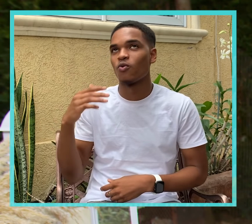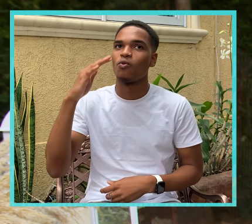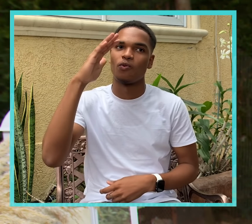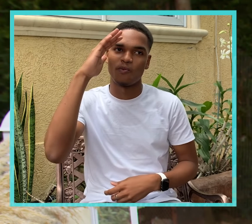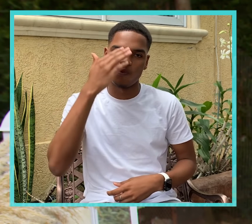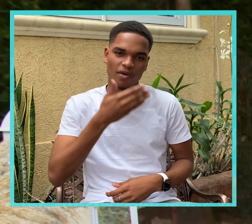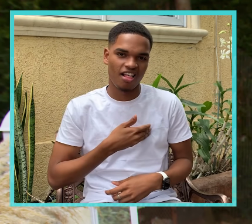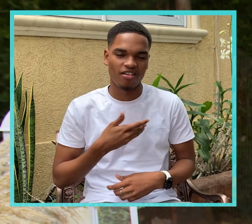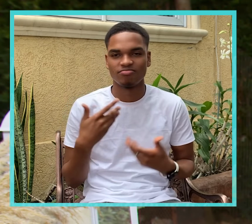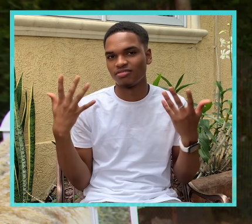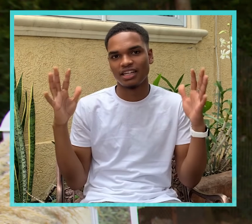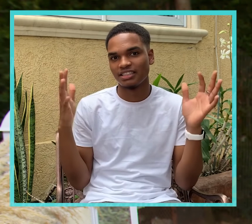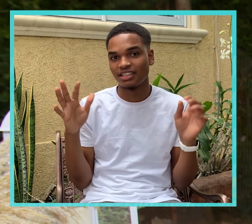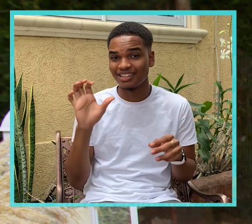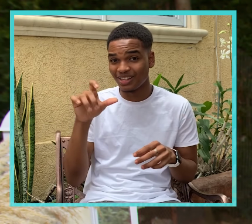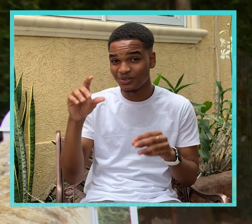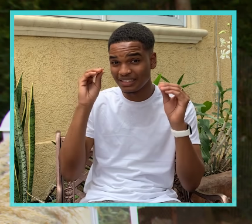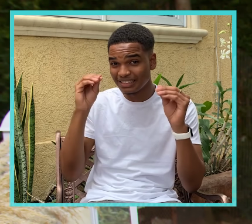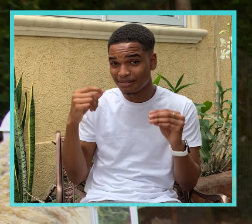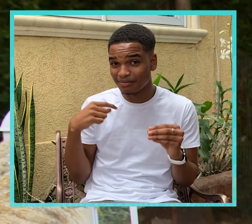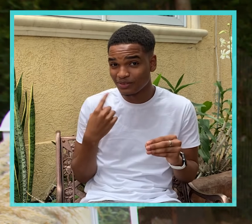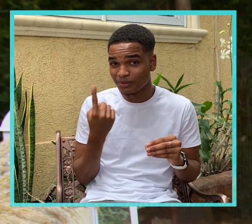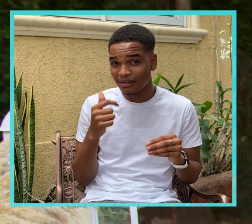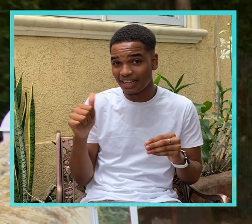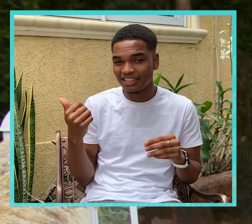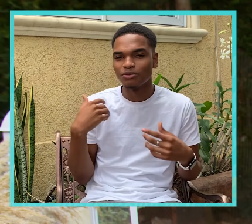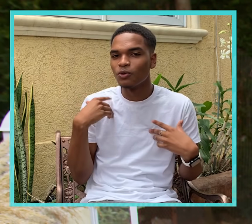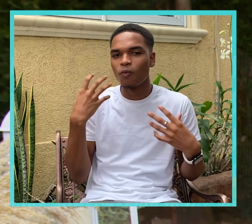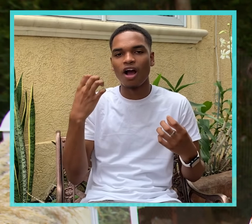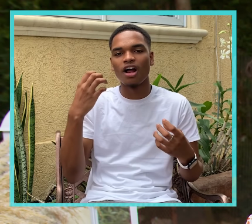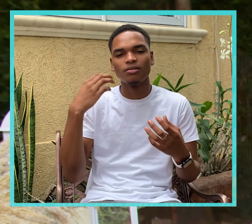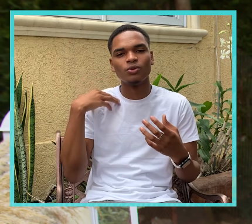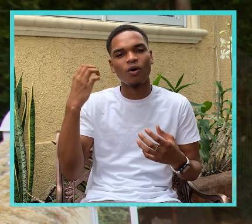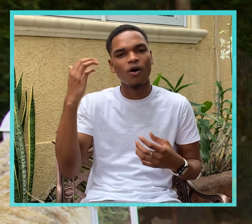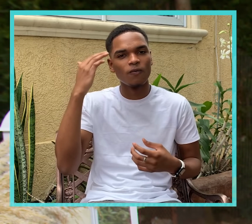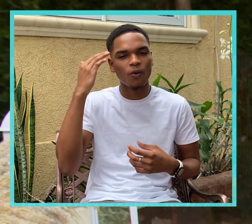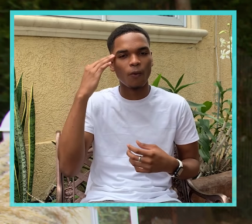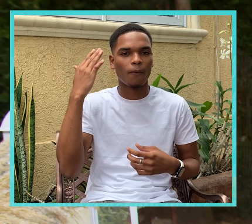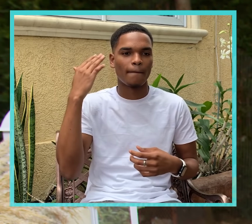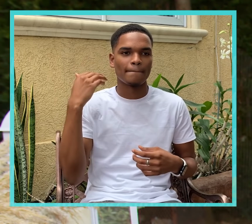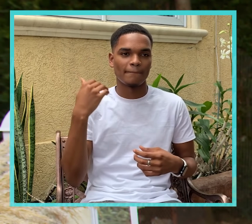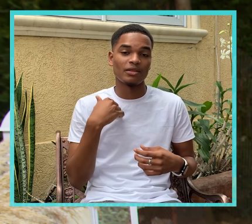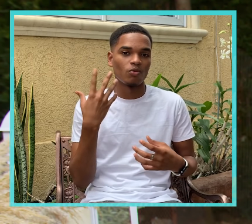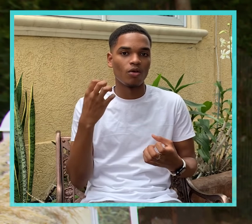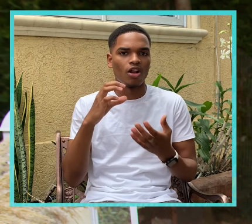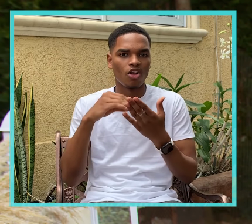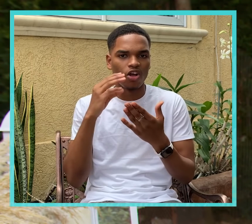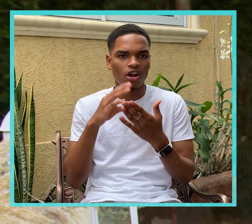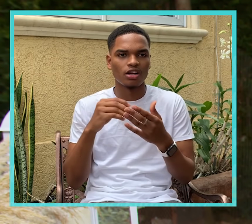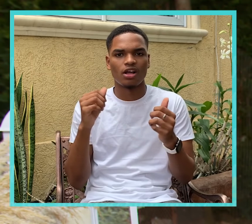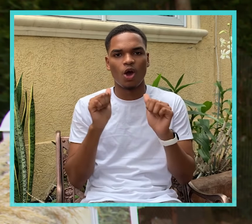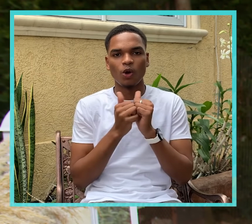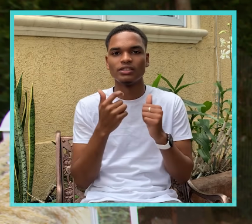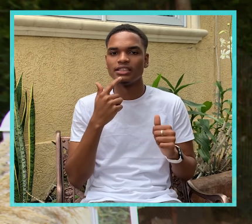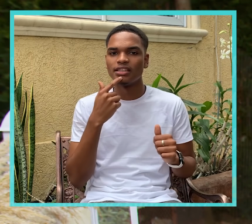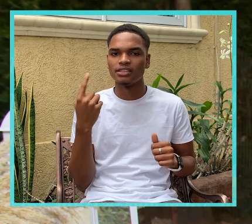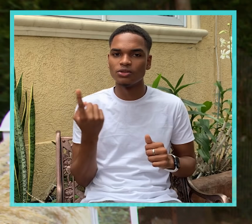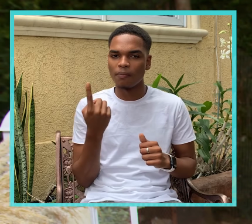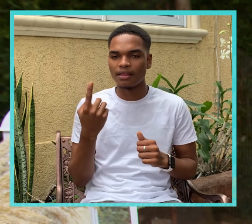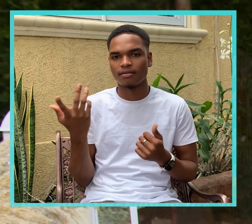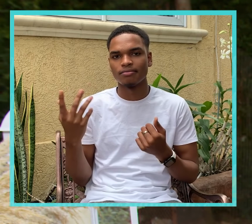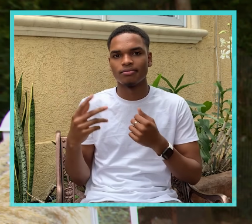And that's it. Can you teach me something else? I want to know. I want to. I actually want to learn seriously how to say something in Patoa. I didn't